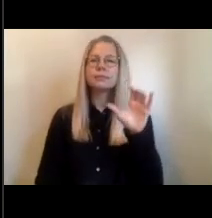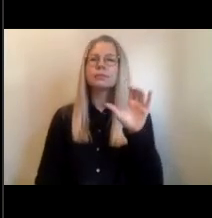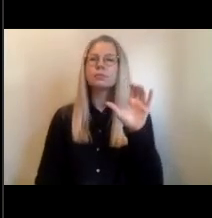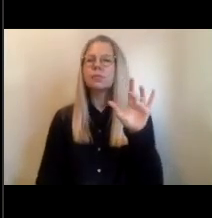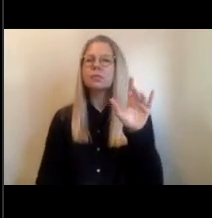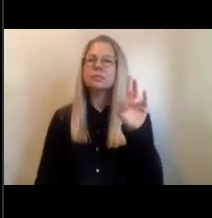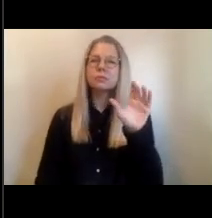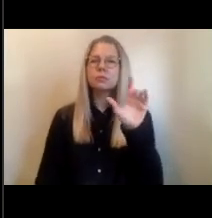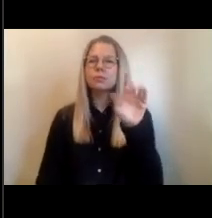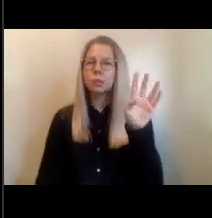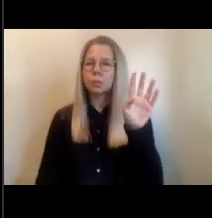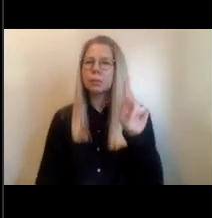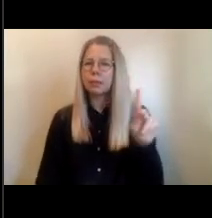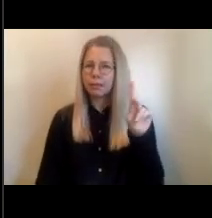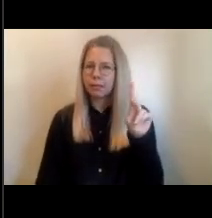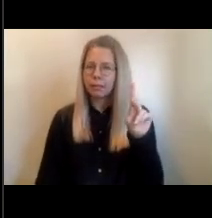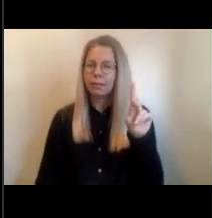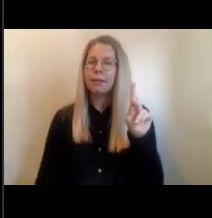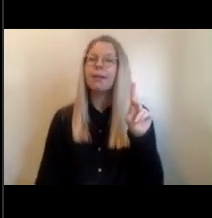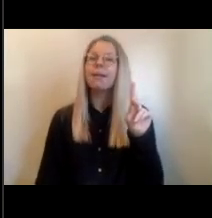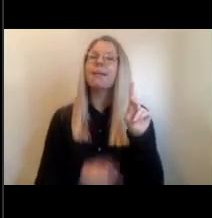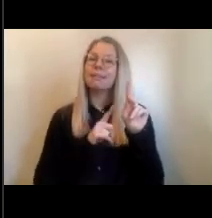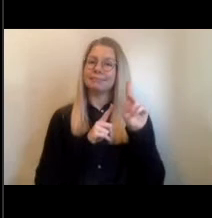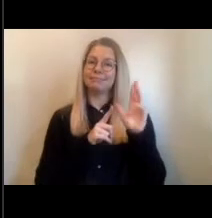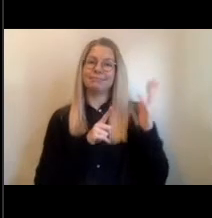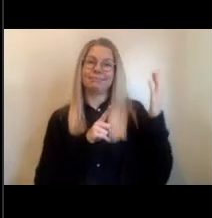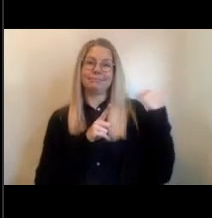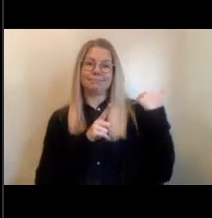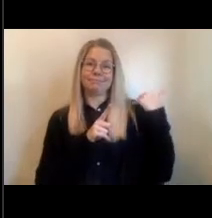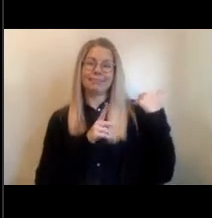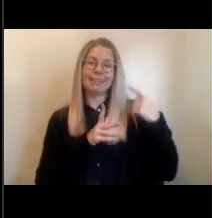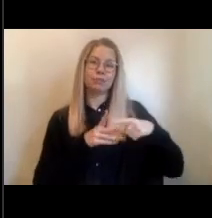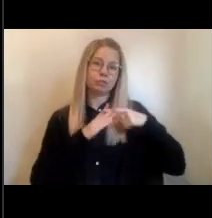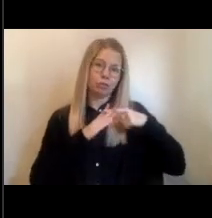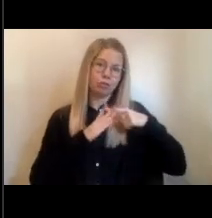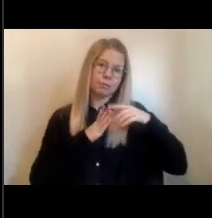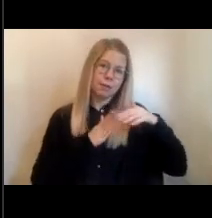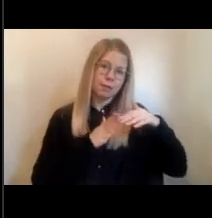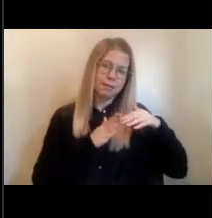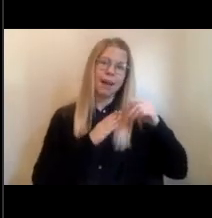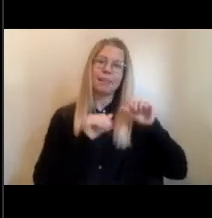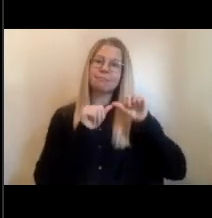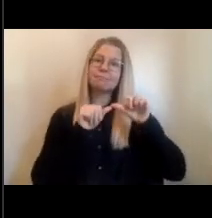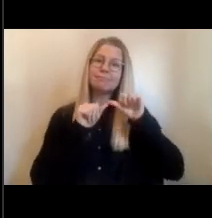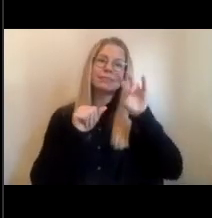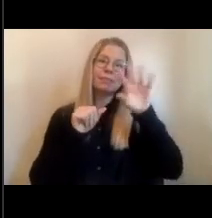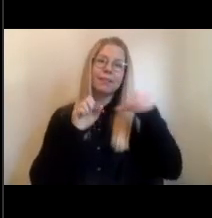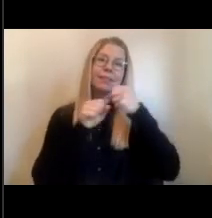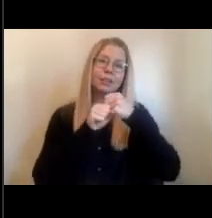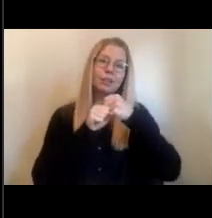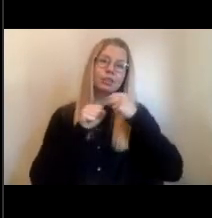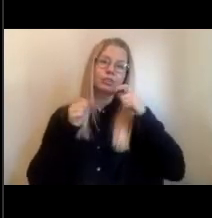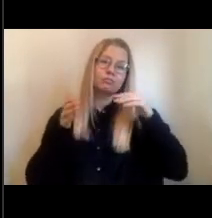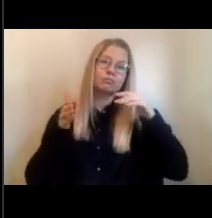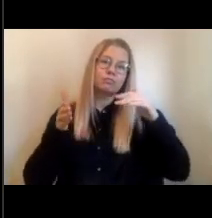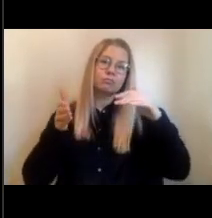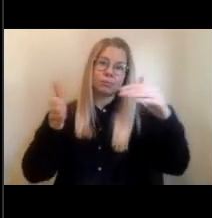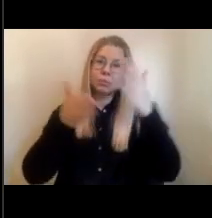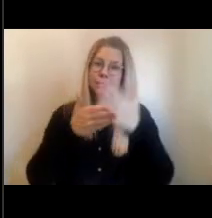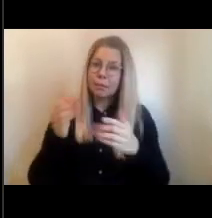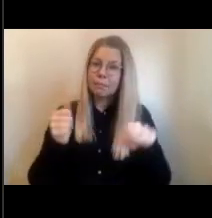and followed them again over 75 years. And 60 of the original subjects were still alive and still participating in the study in their 90s. So